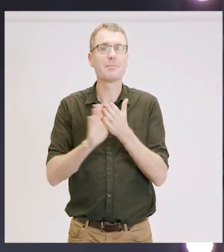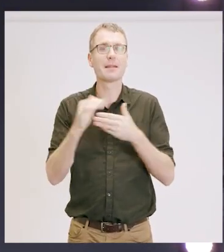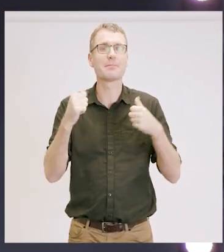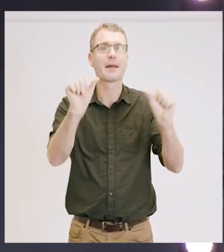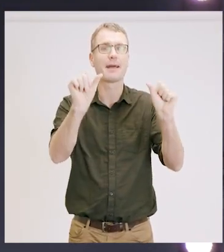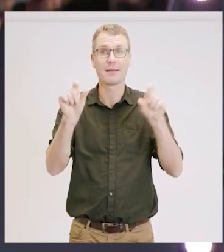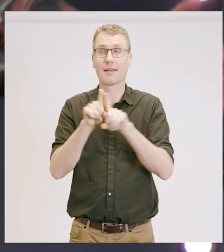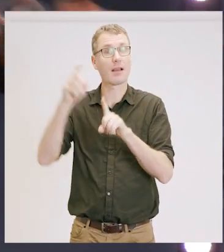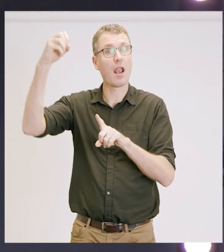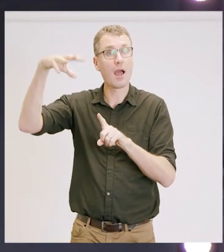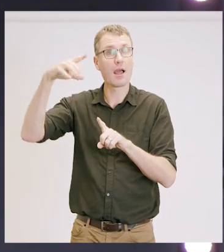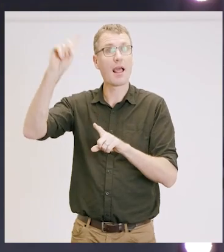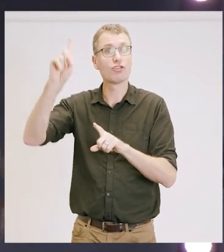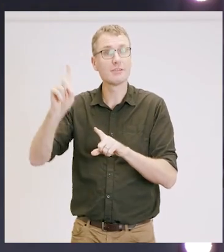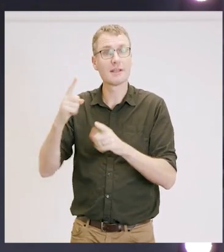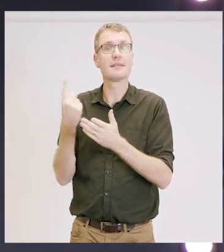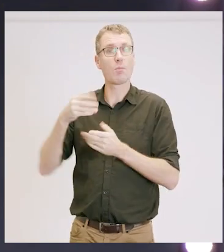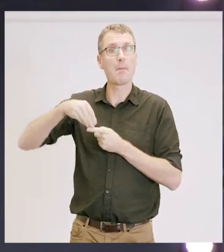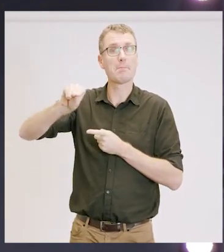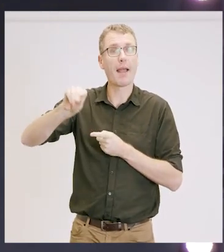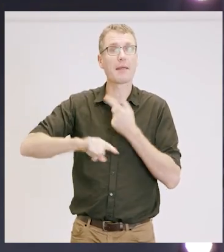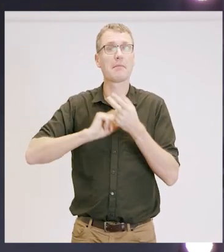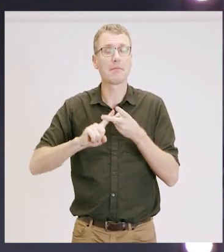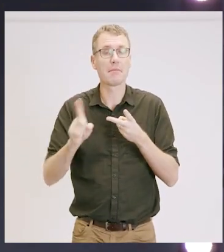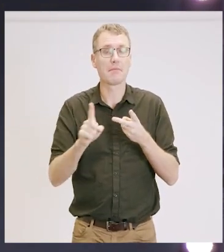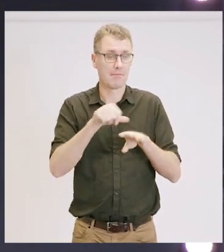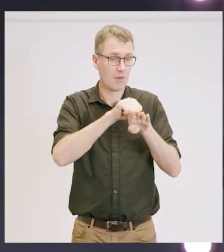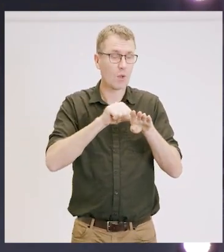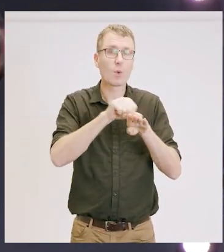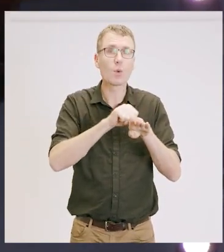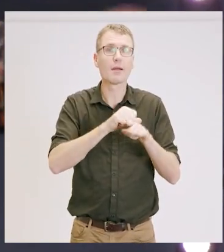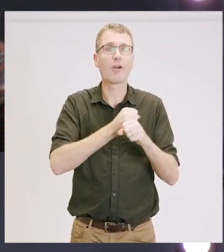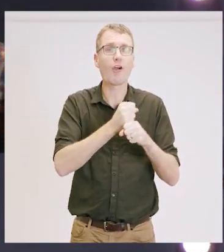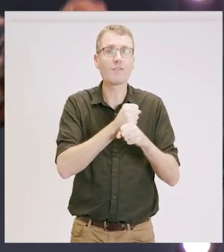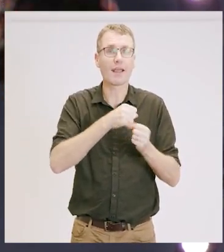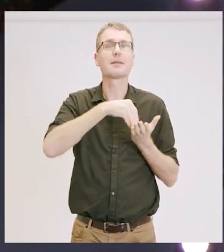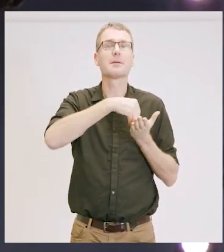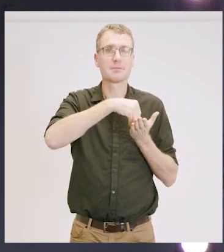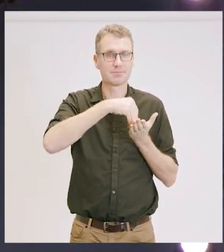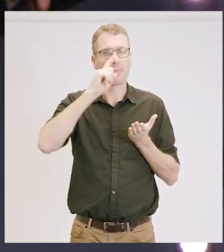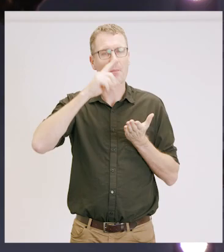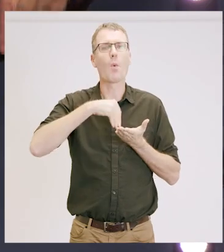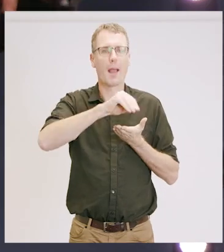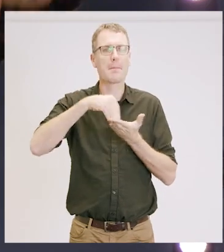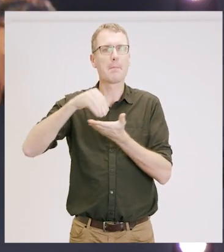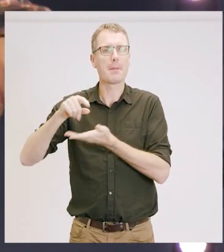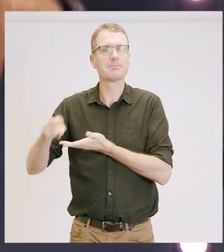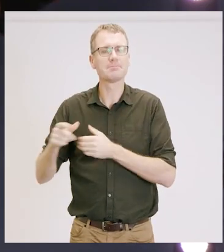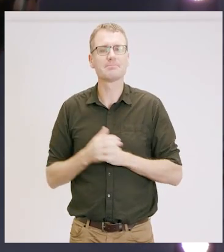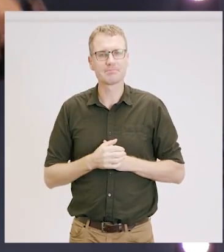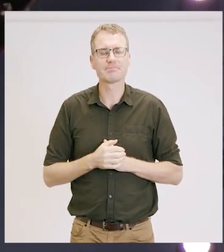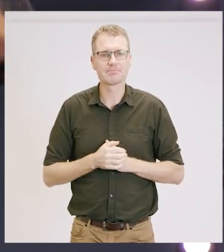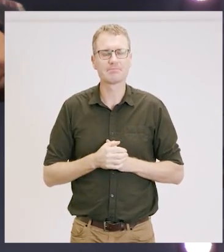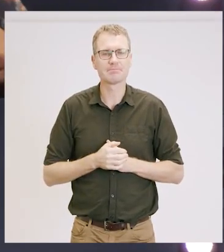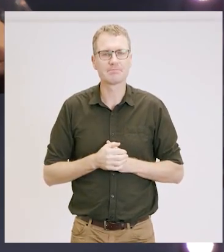electricity, somebody pays for it. Somebody pays for the toilet paper, all the cookies and coffee and stuff afterwards. People pay for that. Do you realise there are people coming to church for